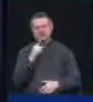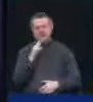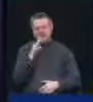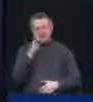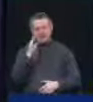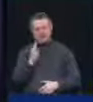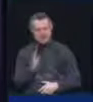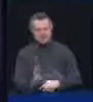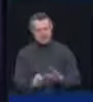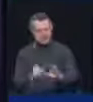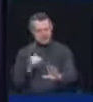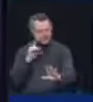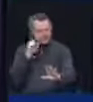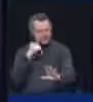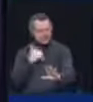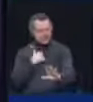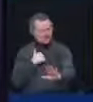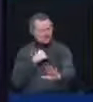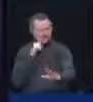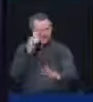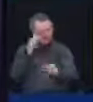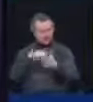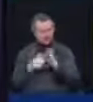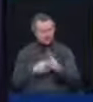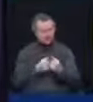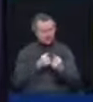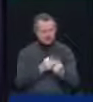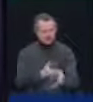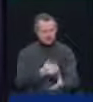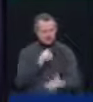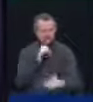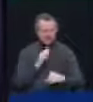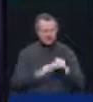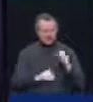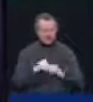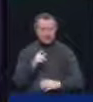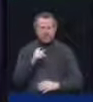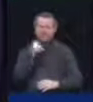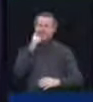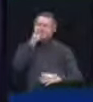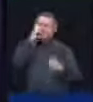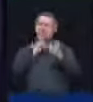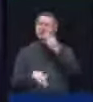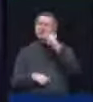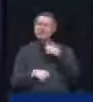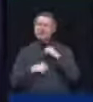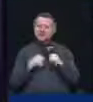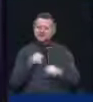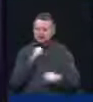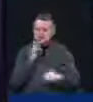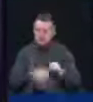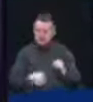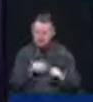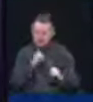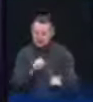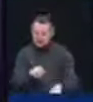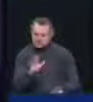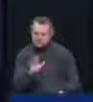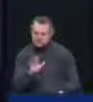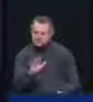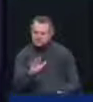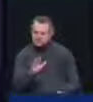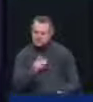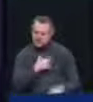never meant to make anyone feel uncomfortable. Can I finish my answer? It is after the fact,